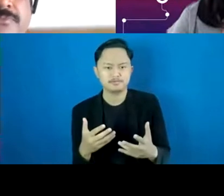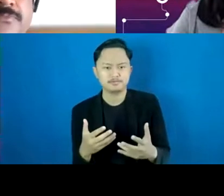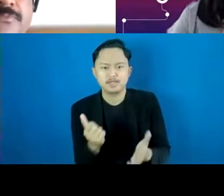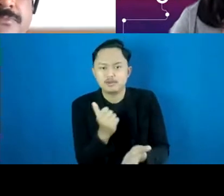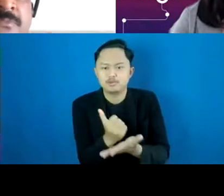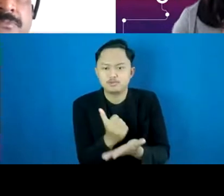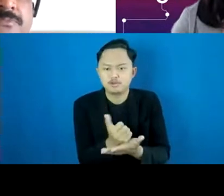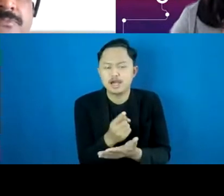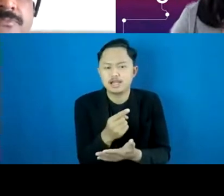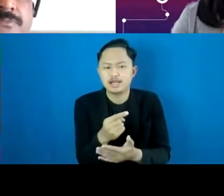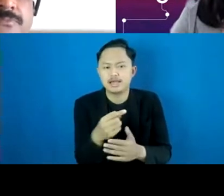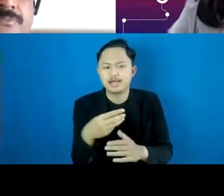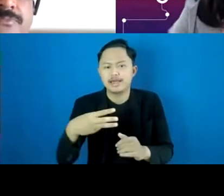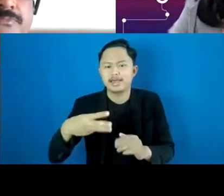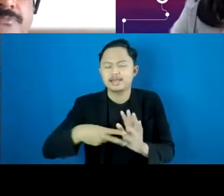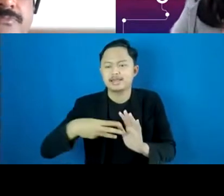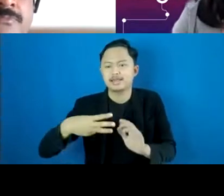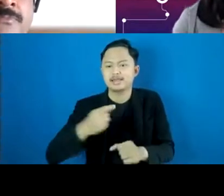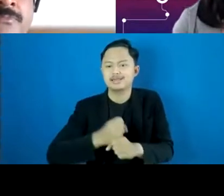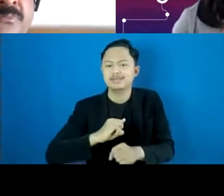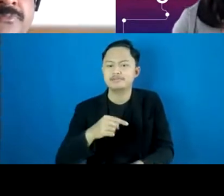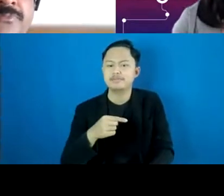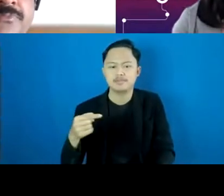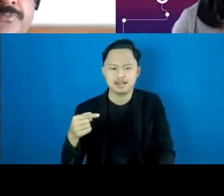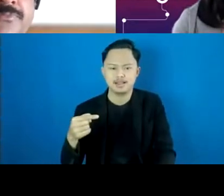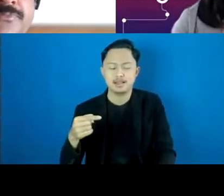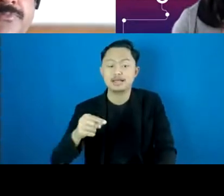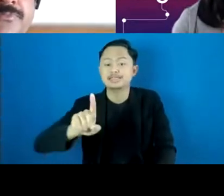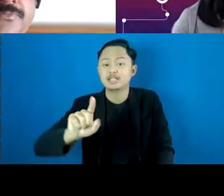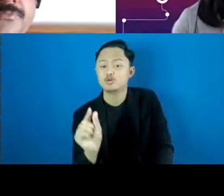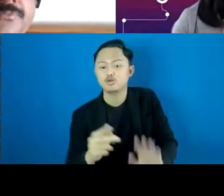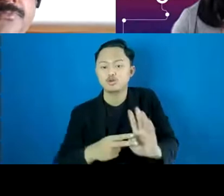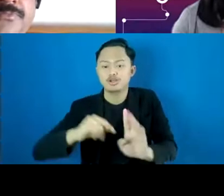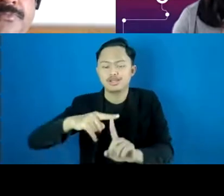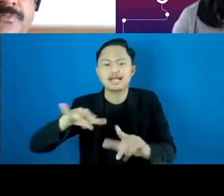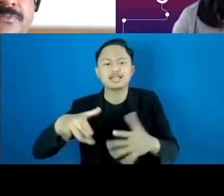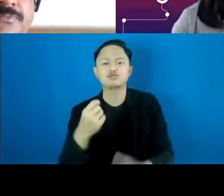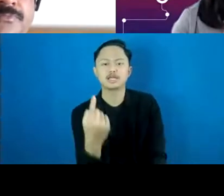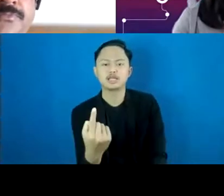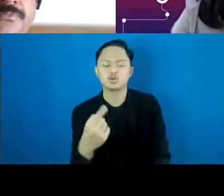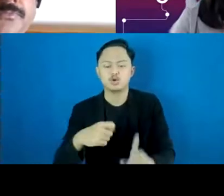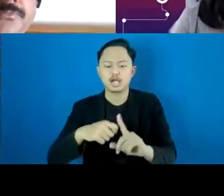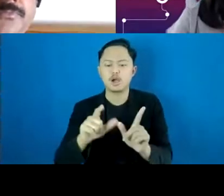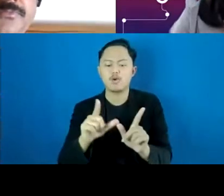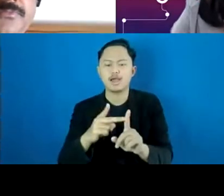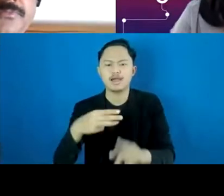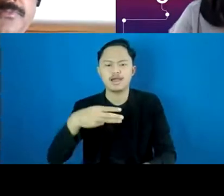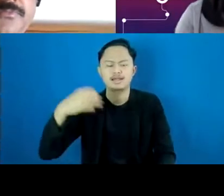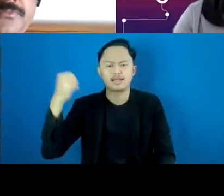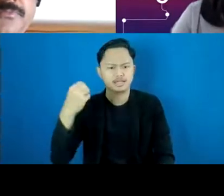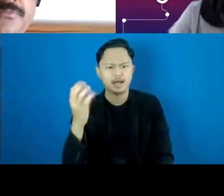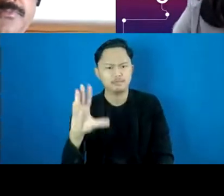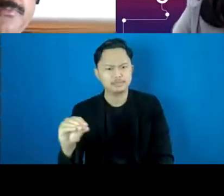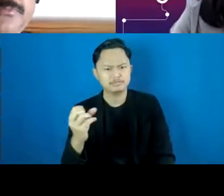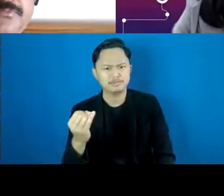minimal energy cost for electric vehicles. Per unit, per kilowatt hour energy consumption, the cost is